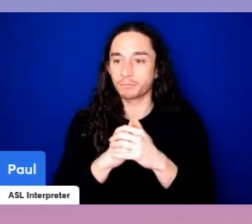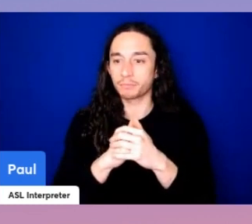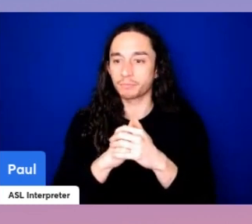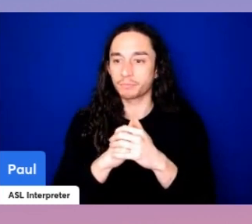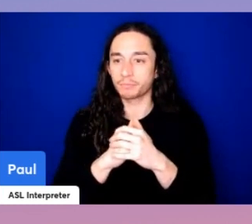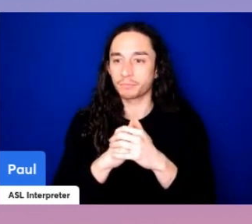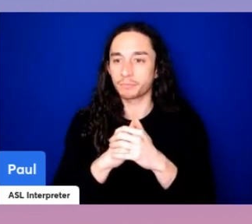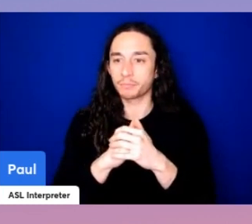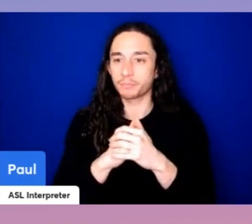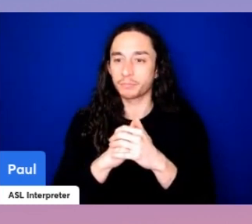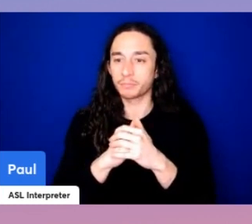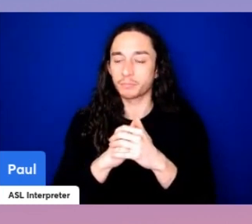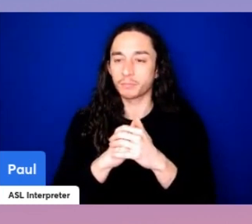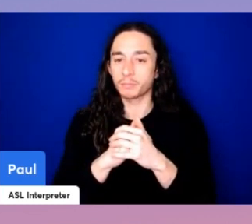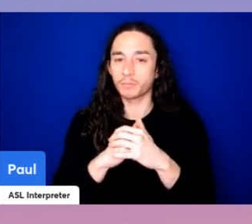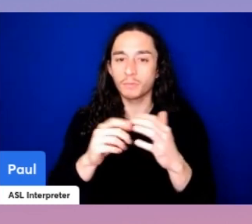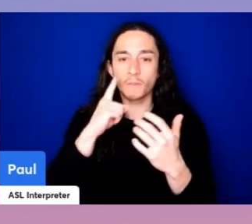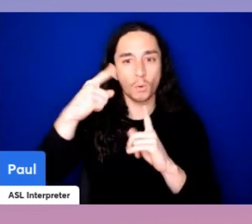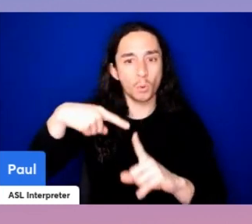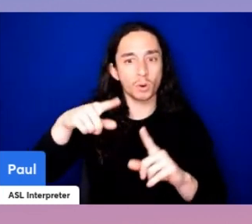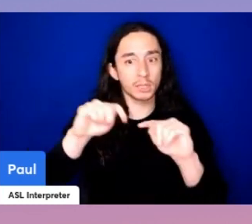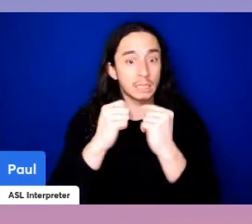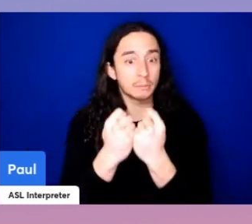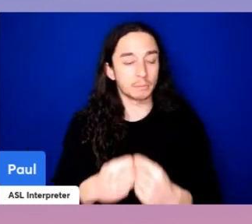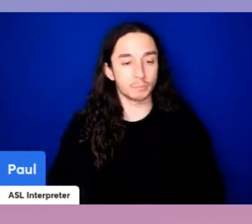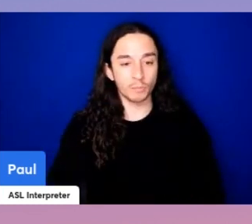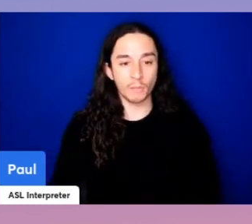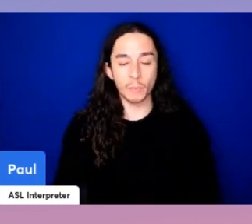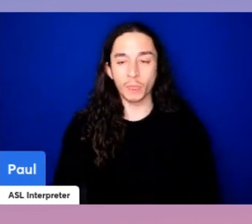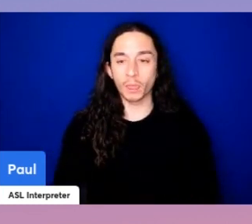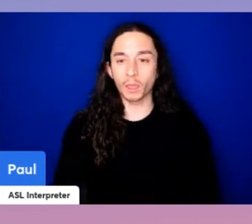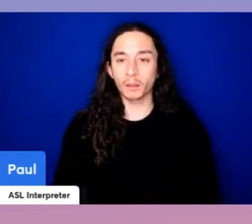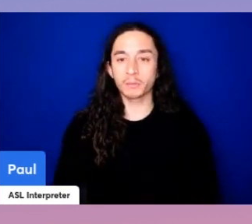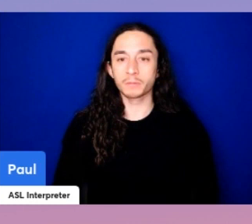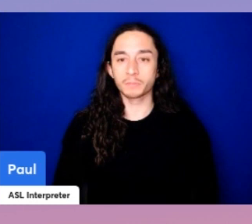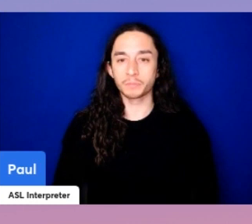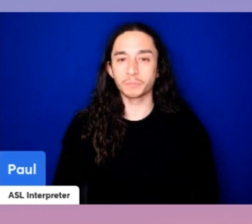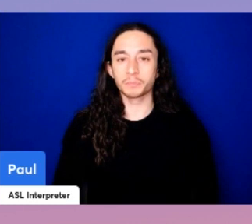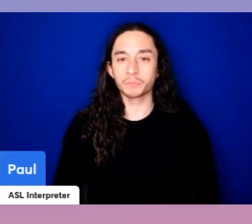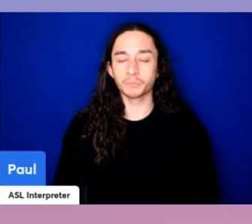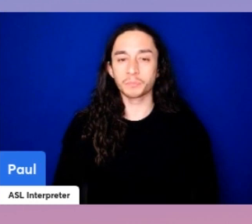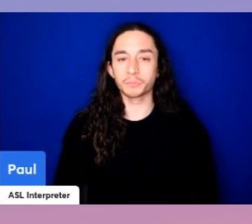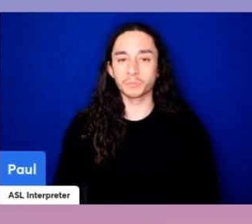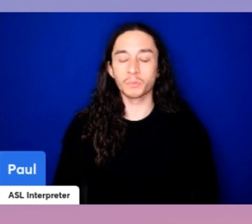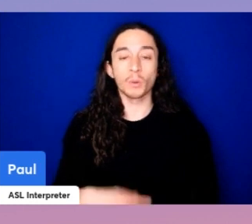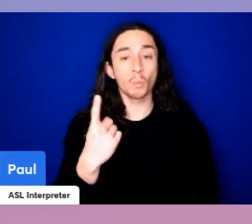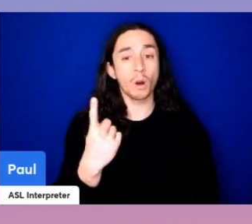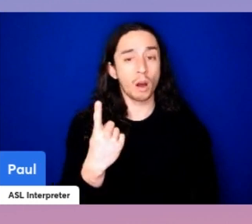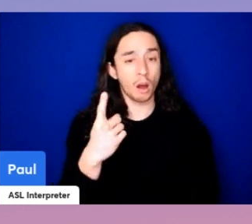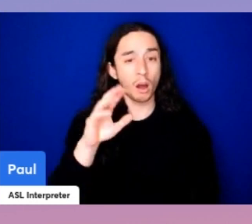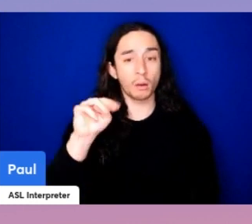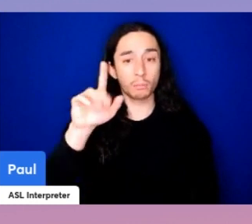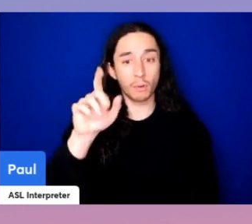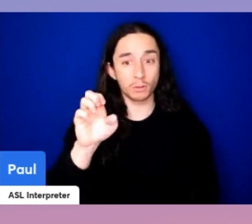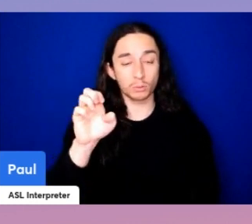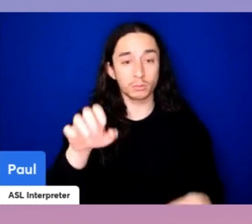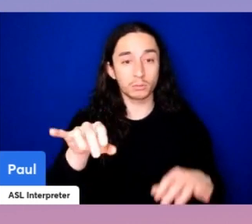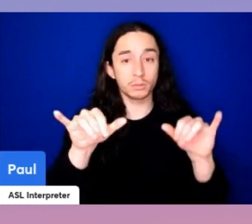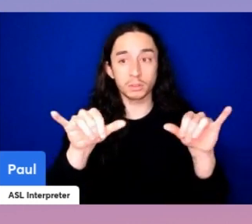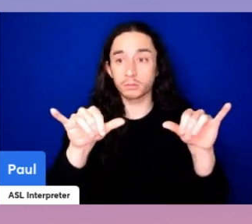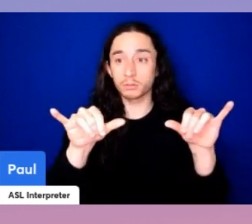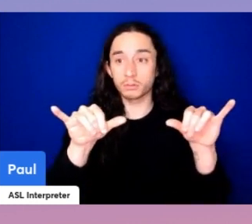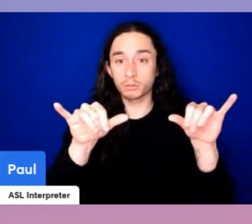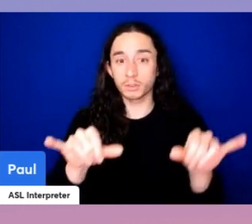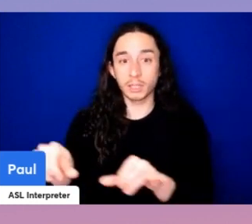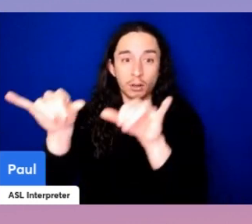yeah, for the team. You will need one module as a standard of your organization, and